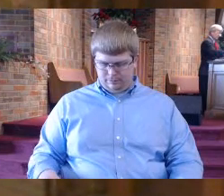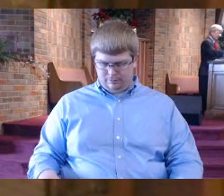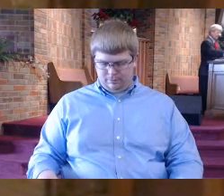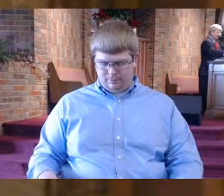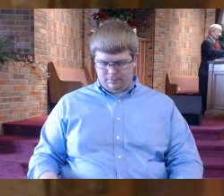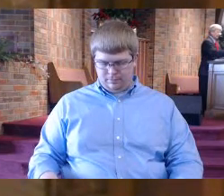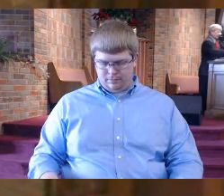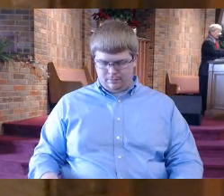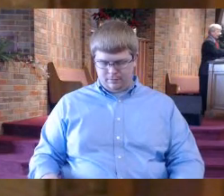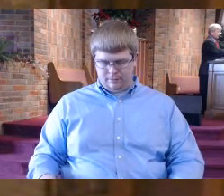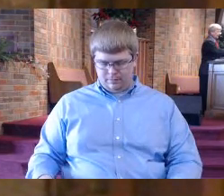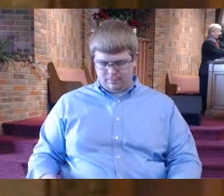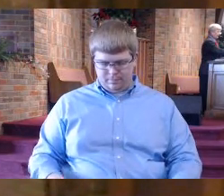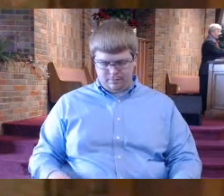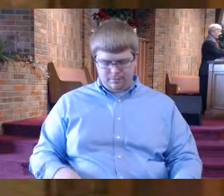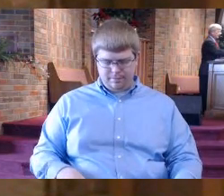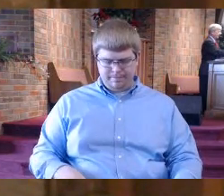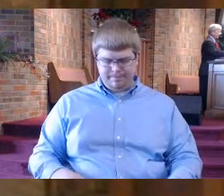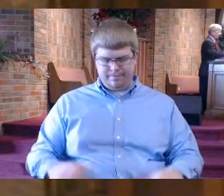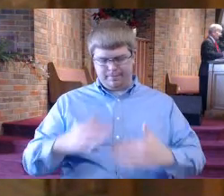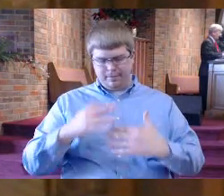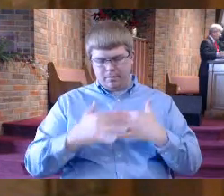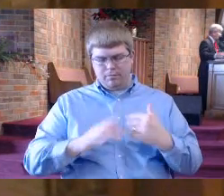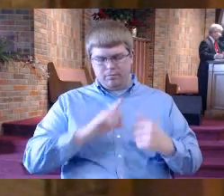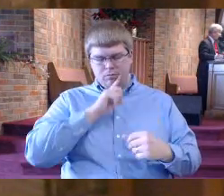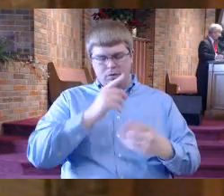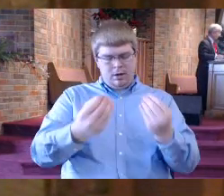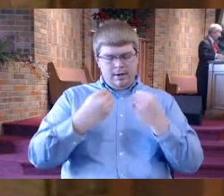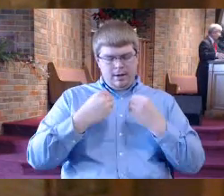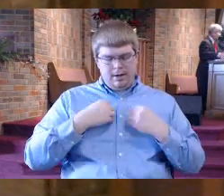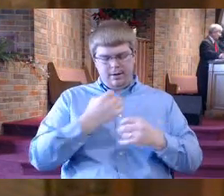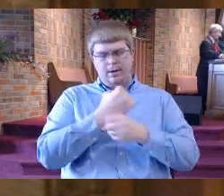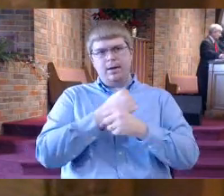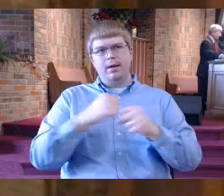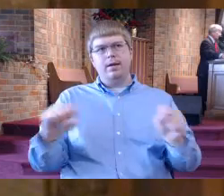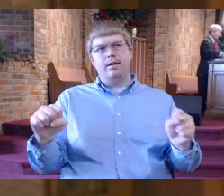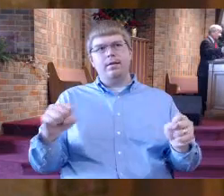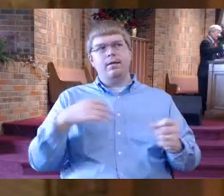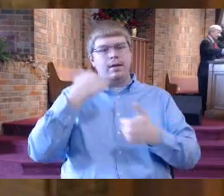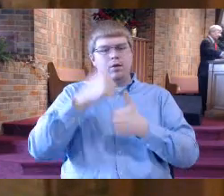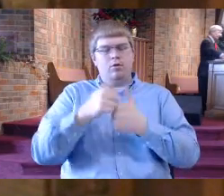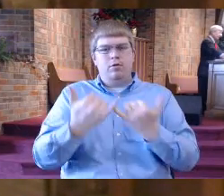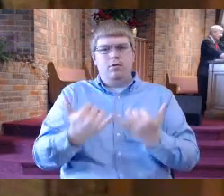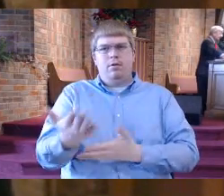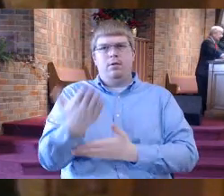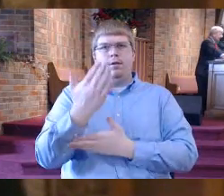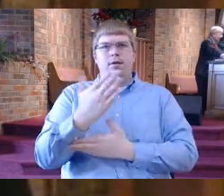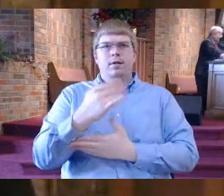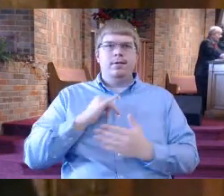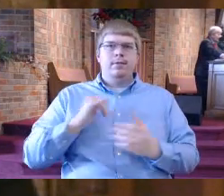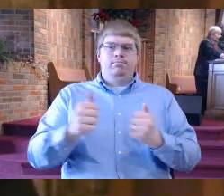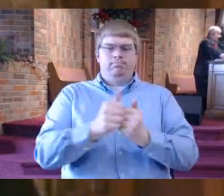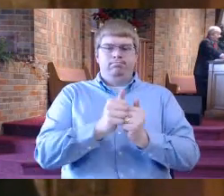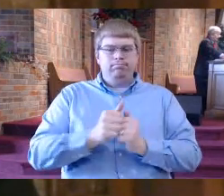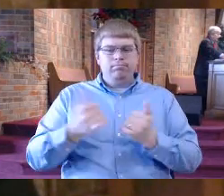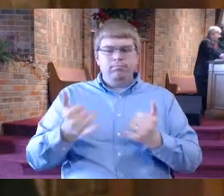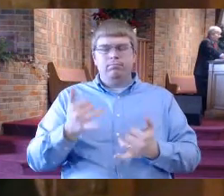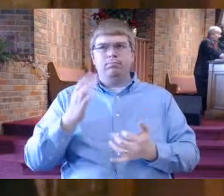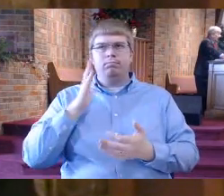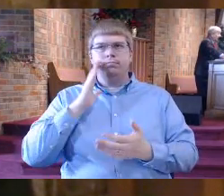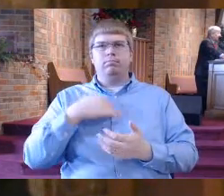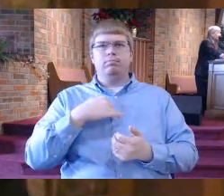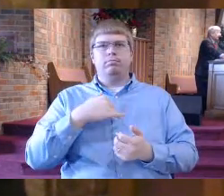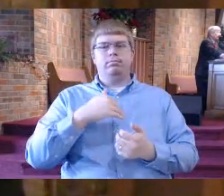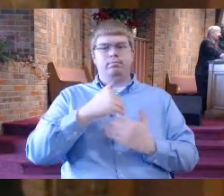Salvation, actually, and we commemorate that this morning as we assemble to partake of the